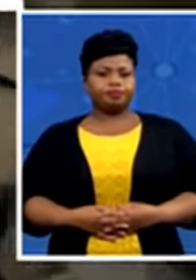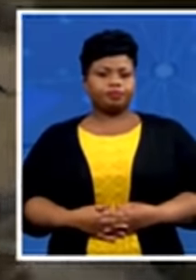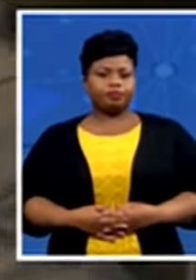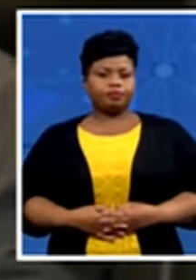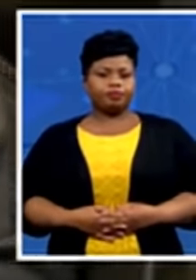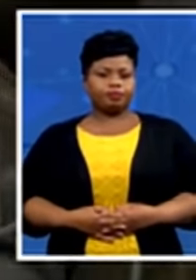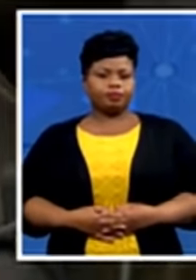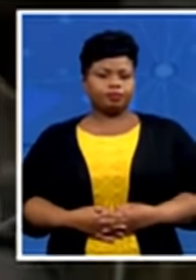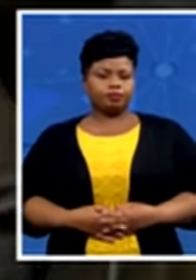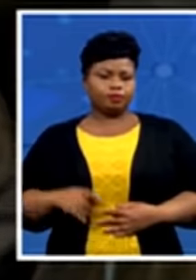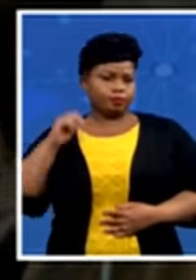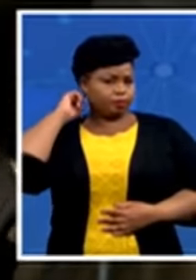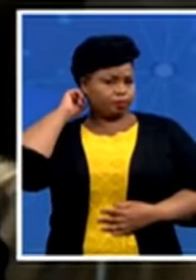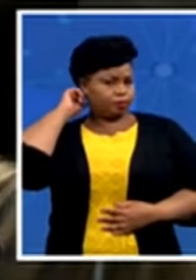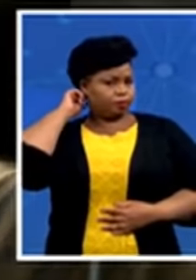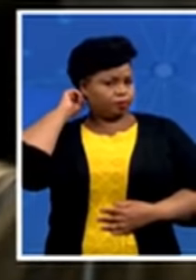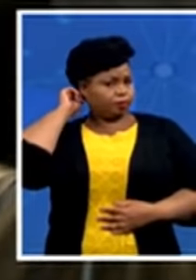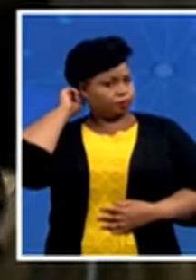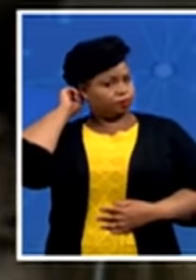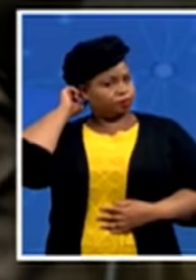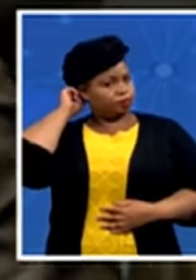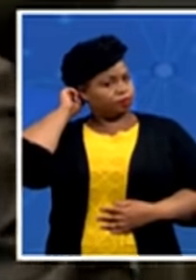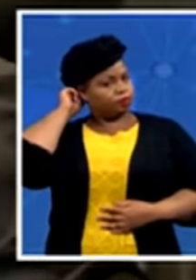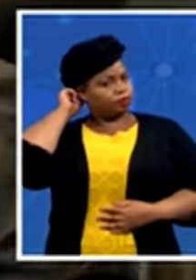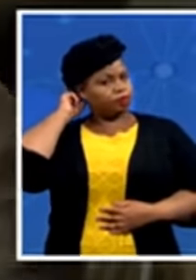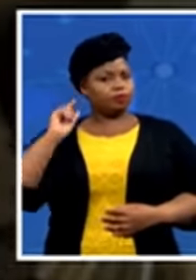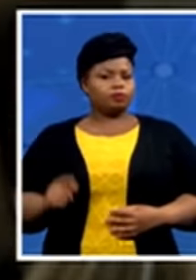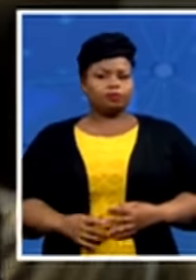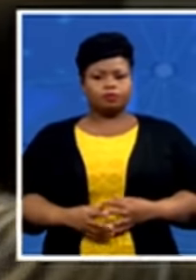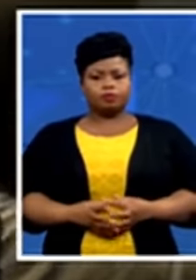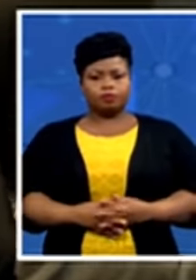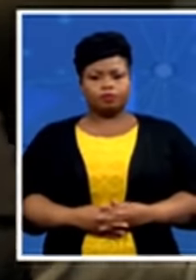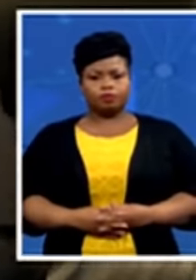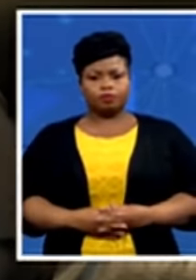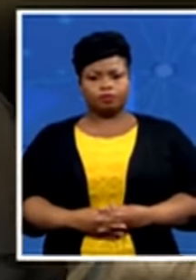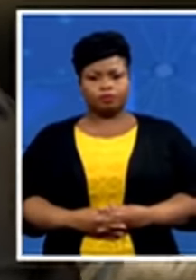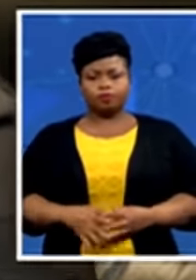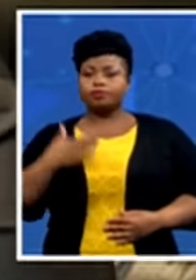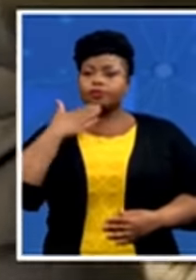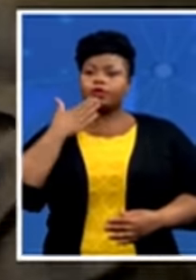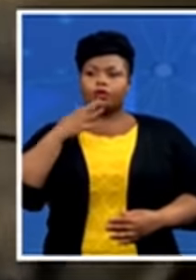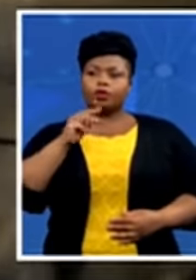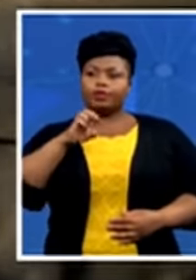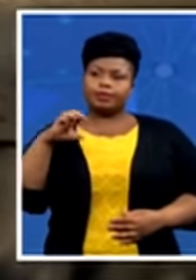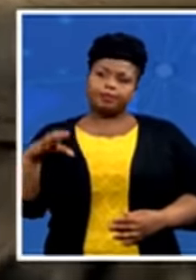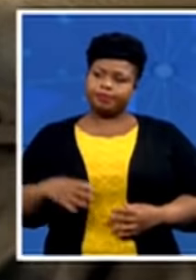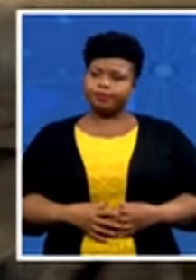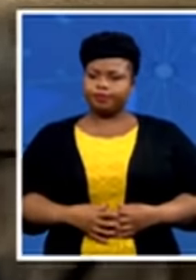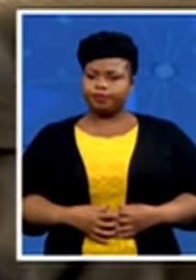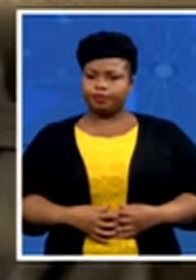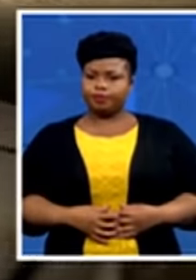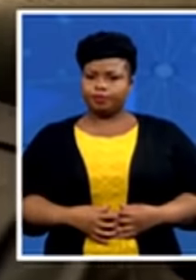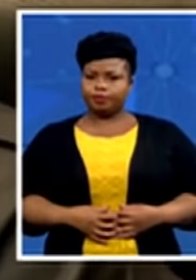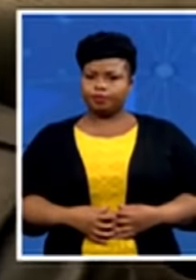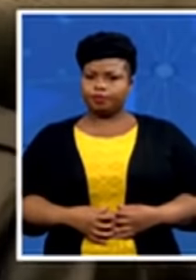Thank you, Honorable MEC. The Minister will also just First, let me explain